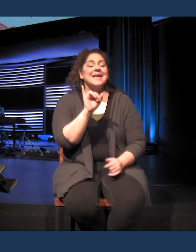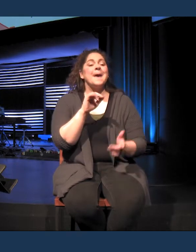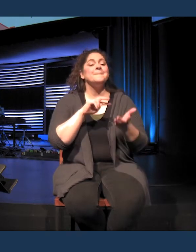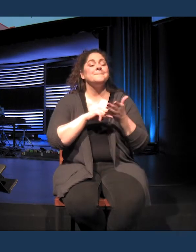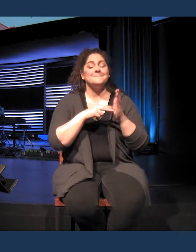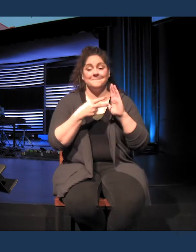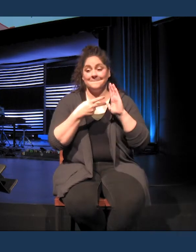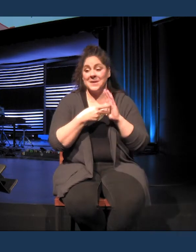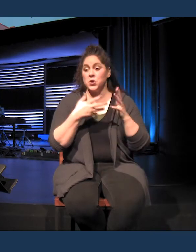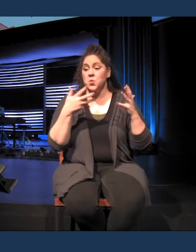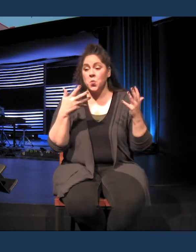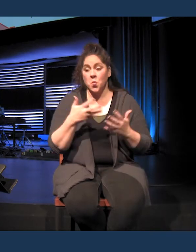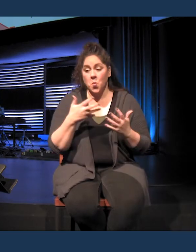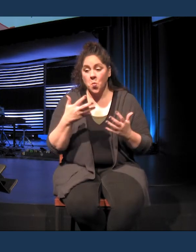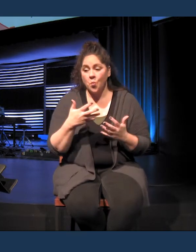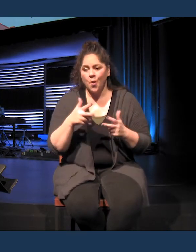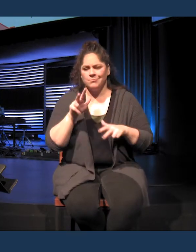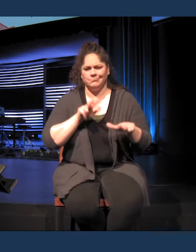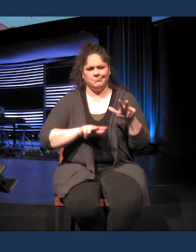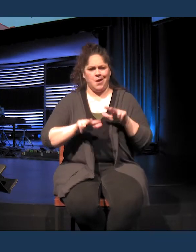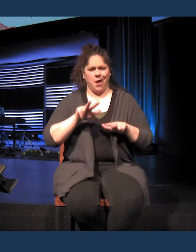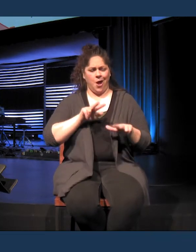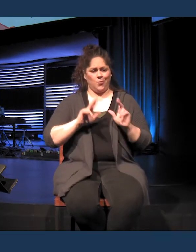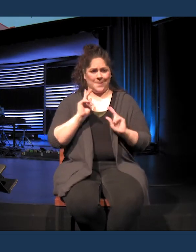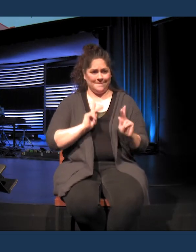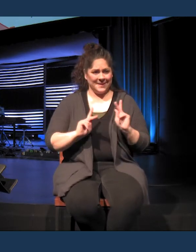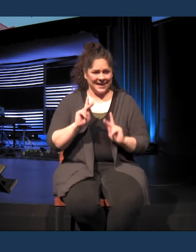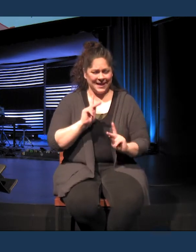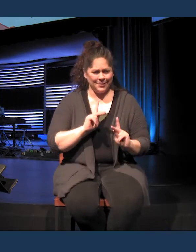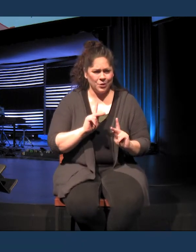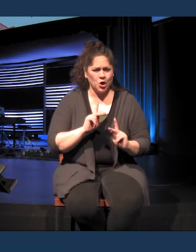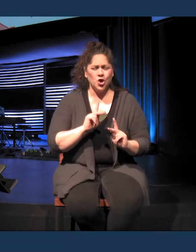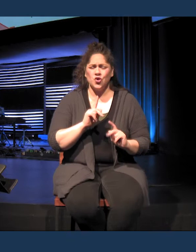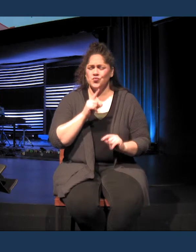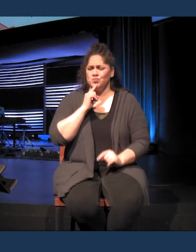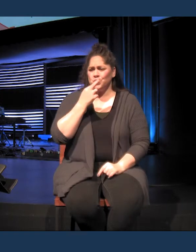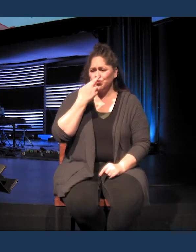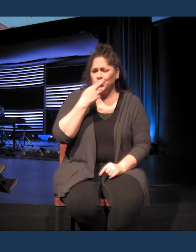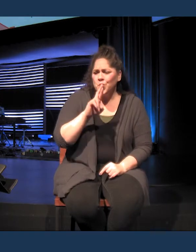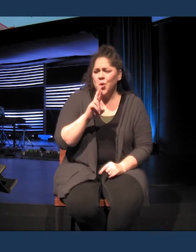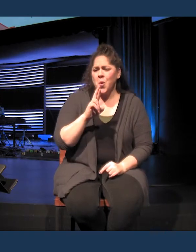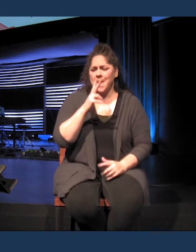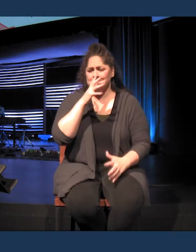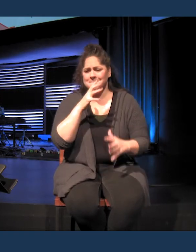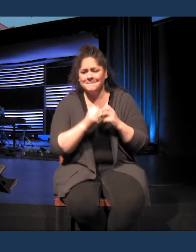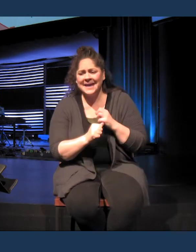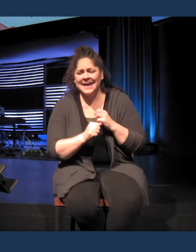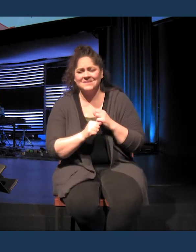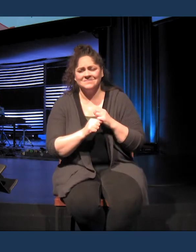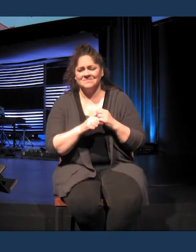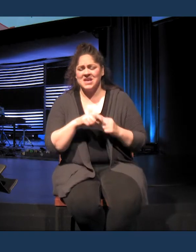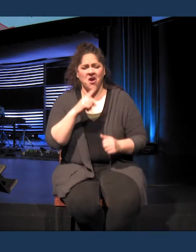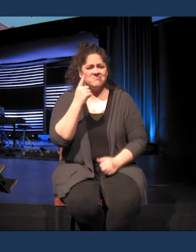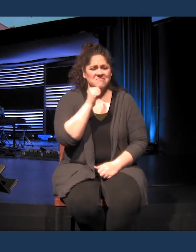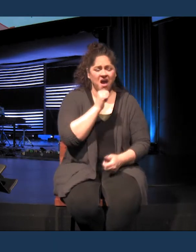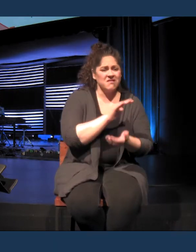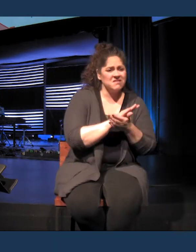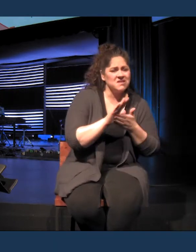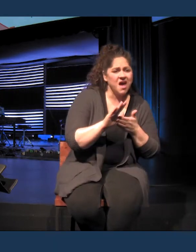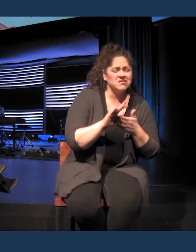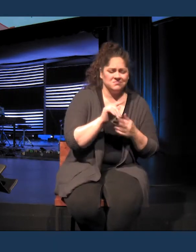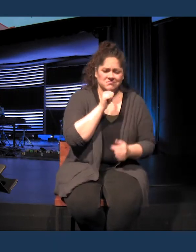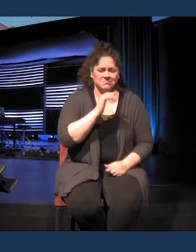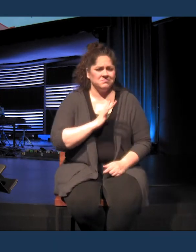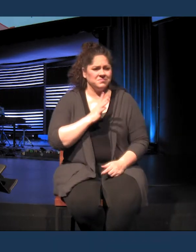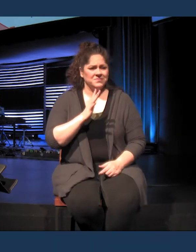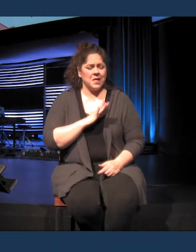a country bumpkin, a churlish, rude, or unmannerly person. Neighbor, who is near, right?